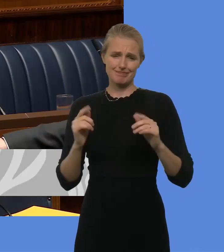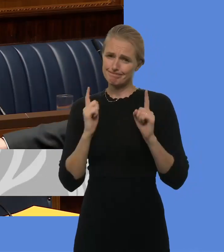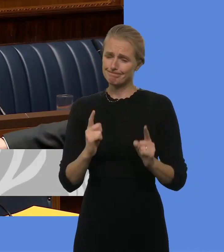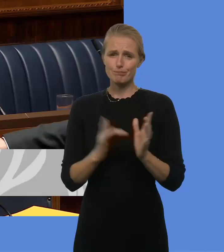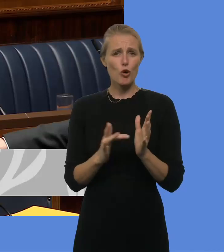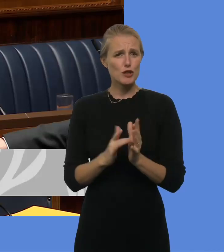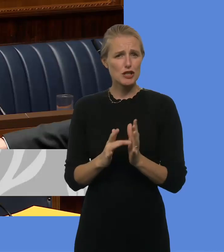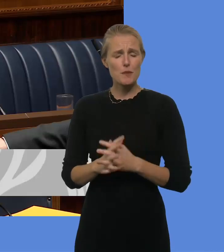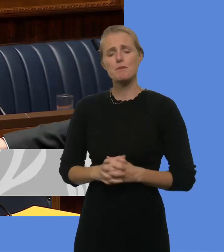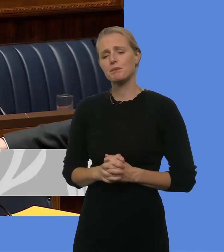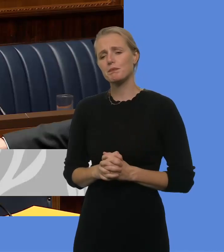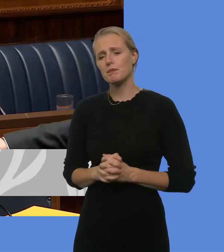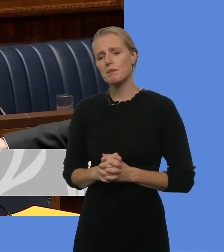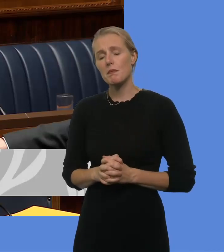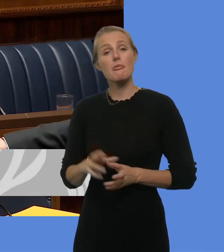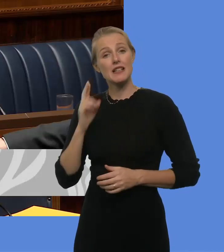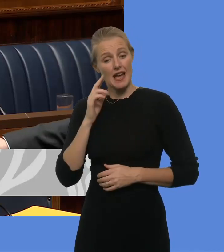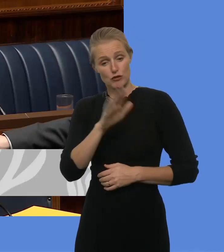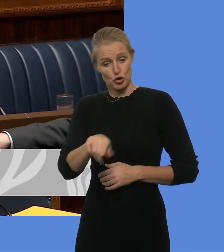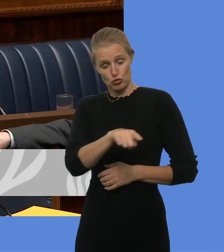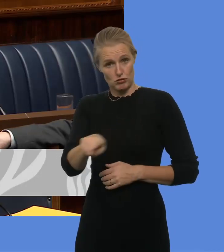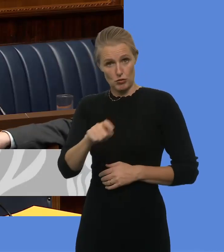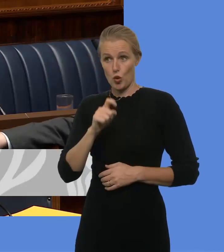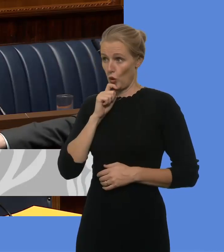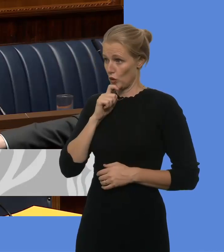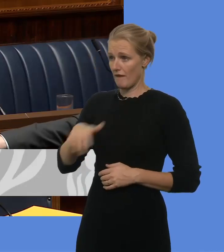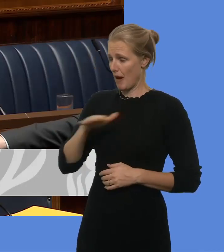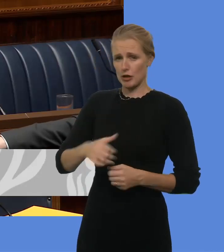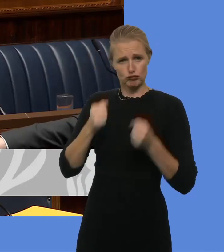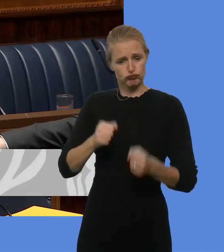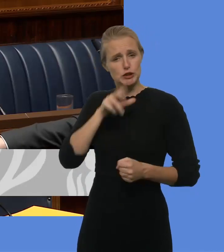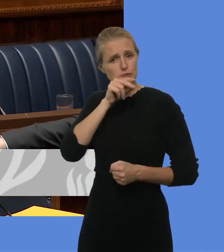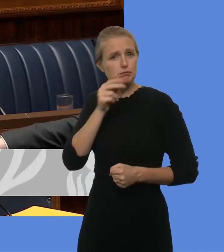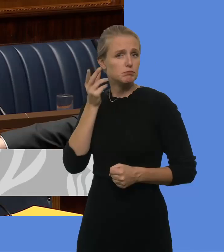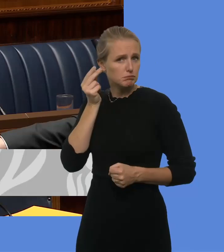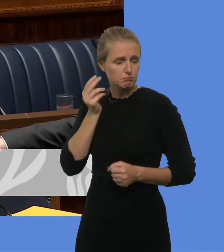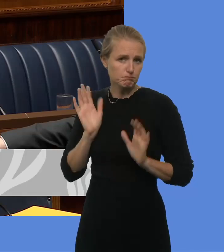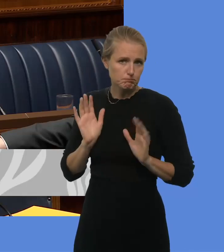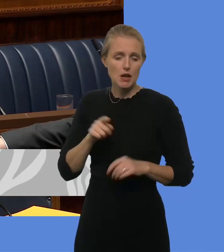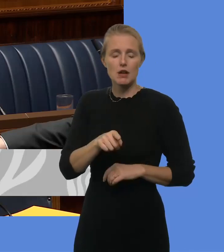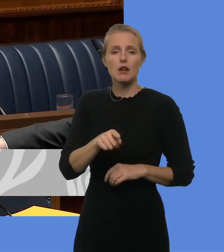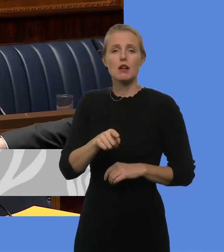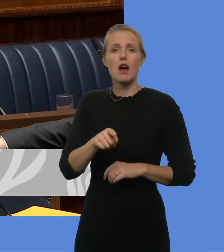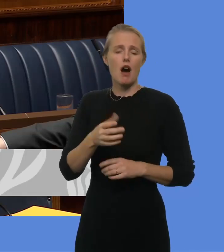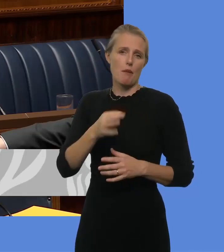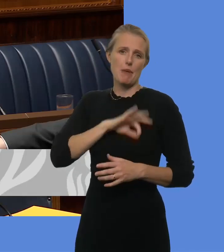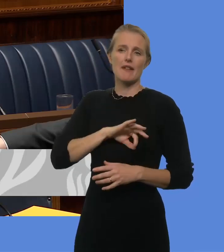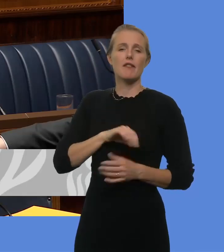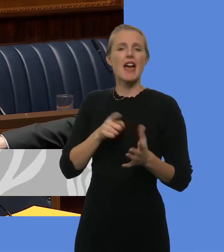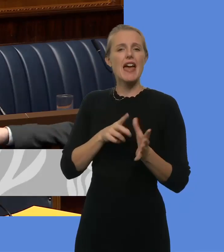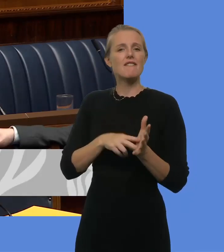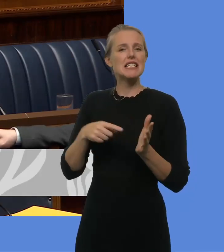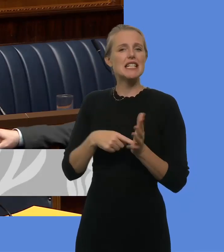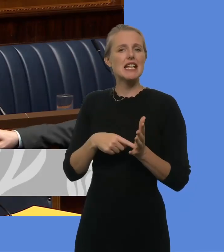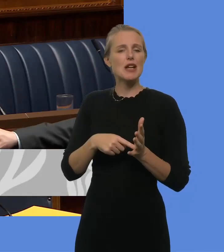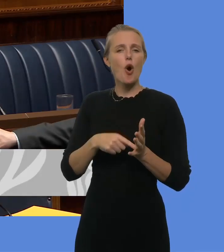Mr. Speaker, for deaf children whose families want them to learn, listen and speak, the benefits of auditory verbal